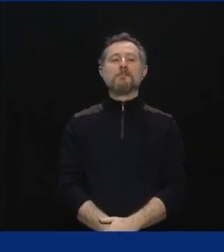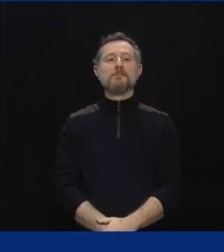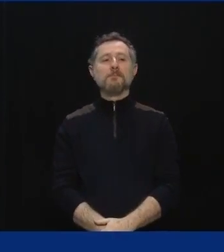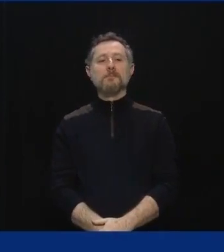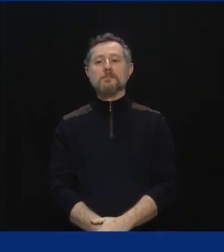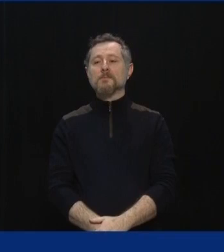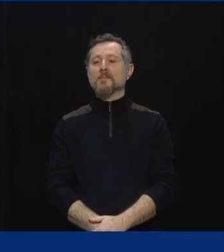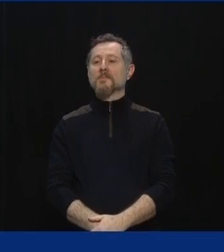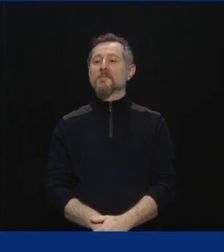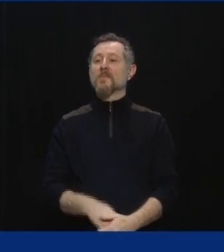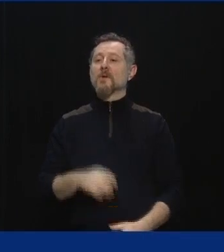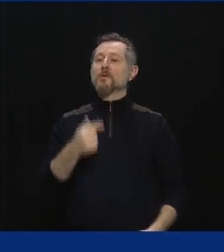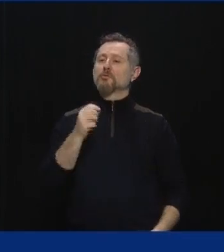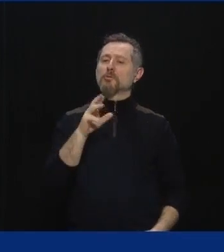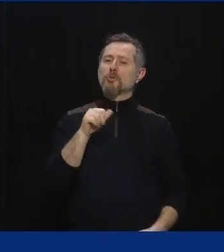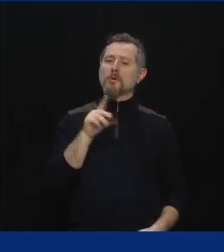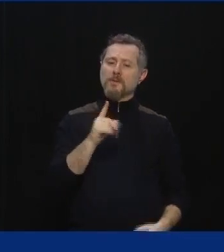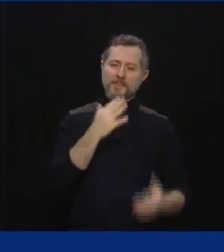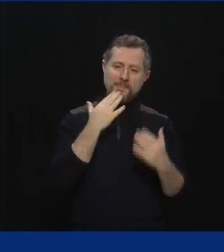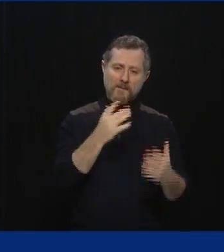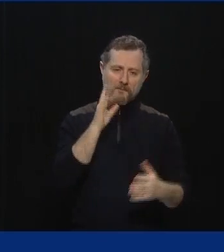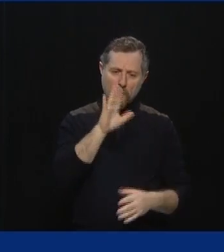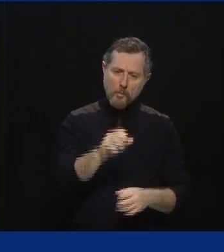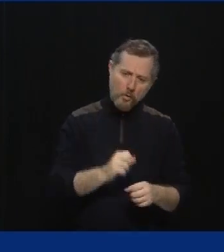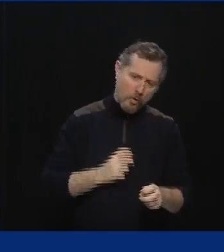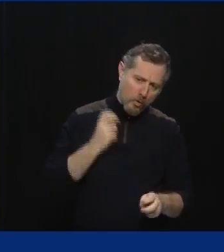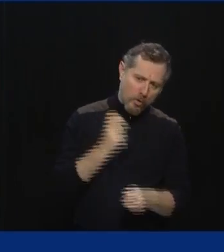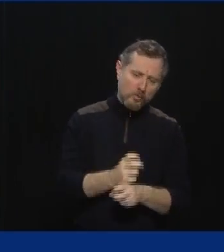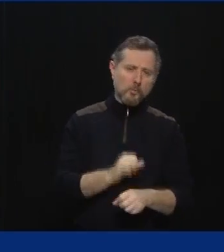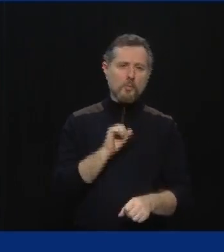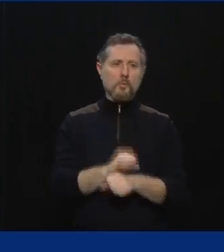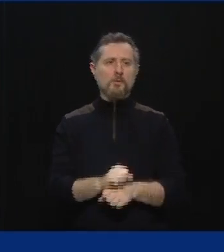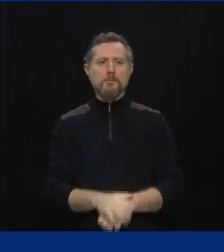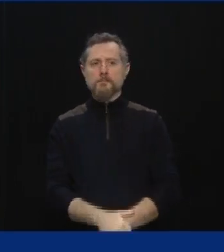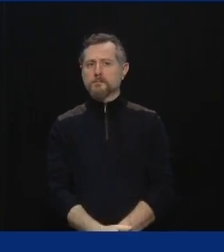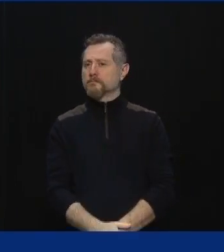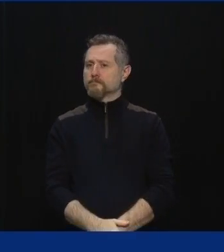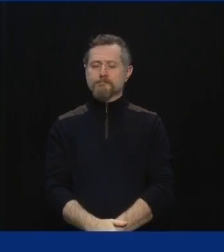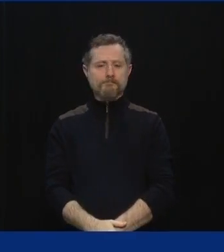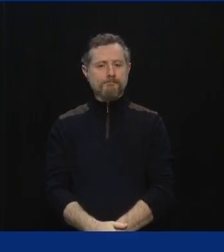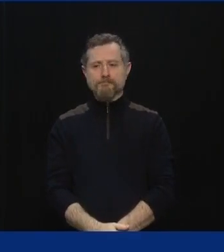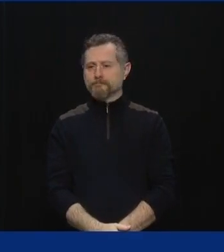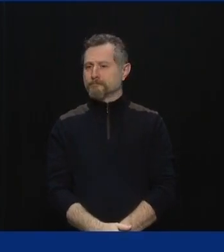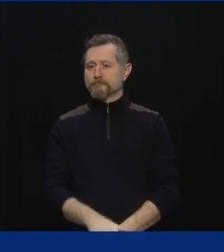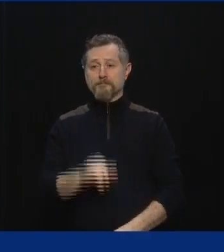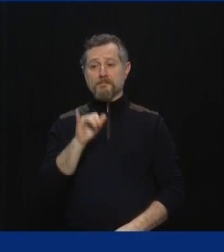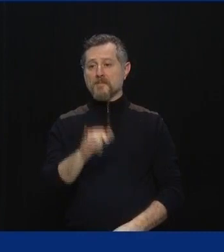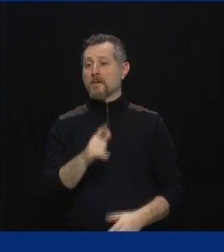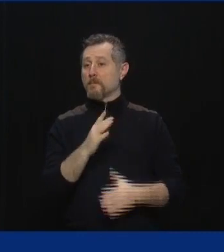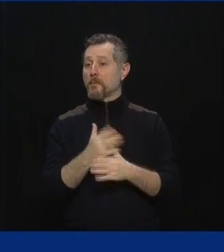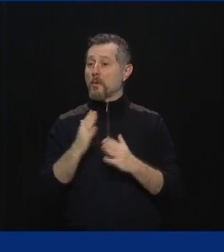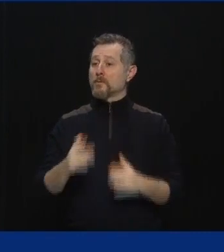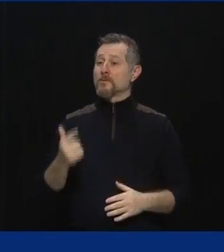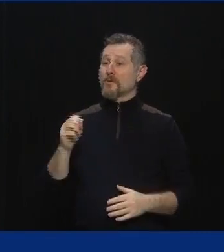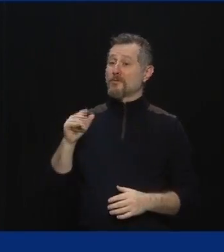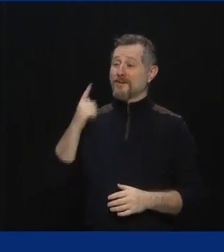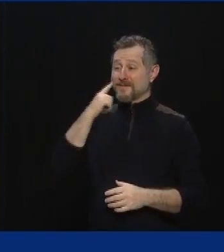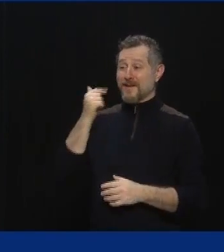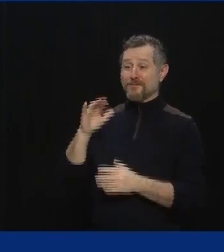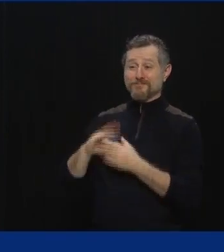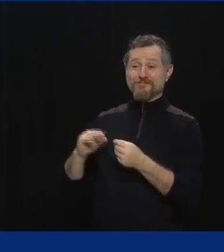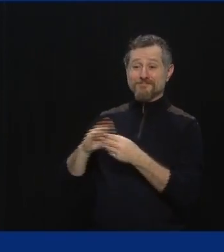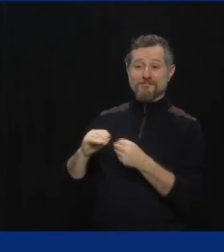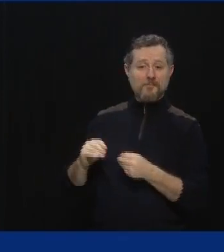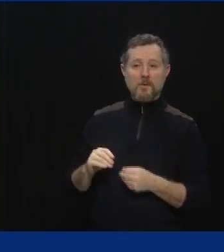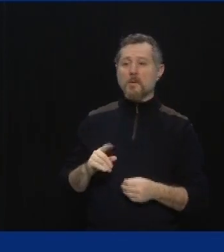Gerard, thank you for all of your hard work and your focus. And the partnership that Gary talked about, it can't